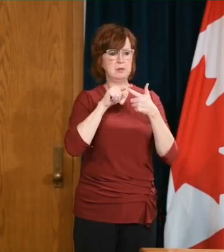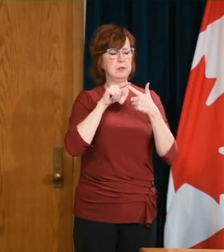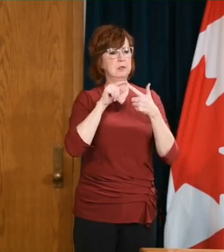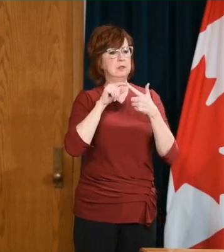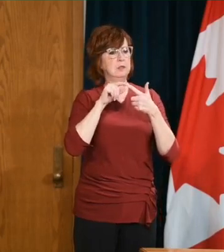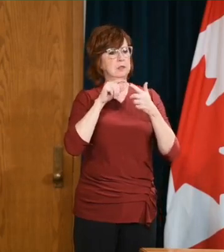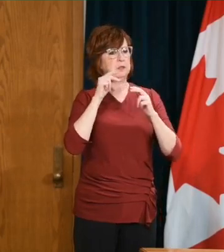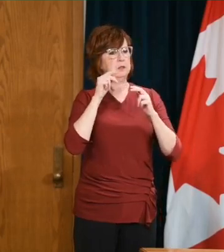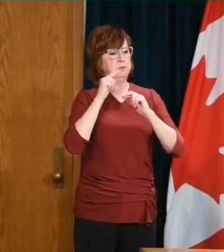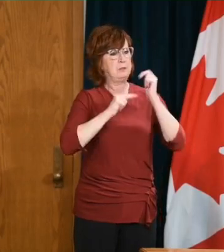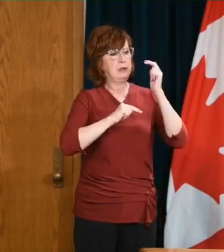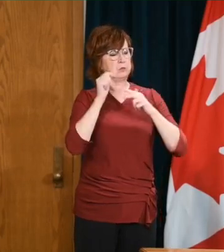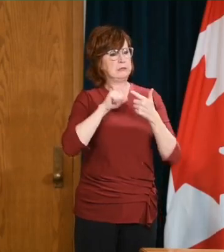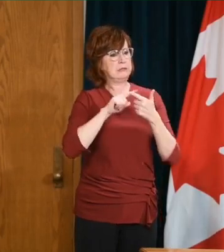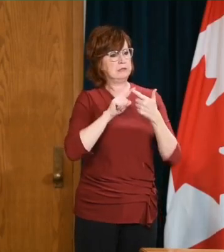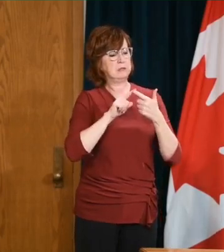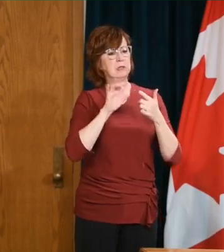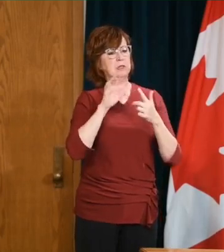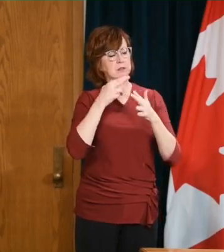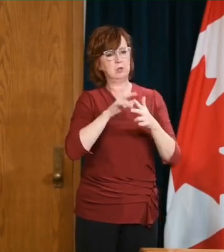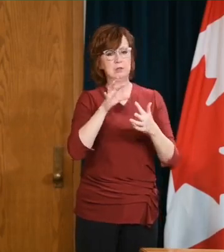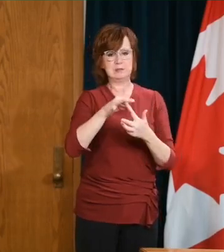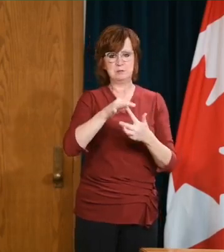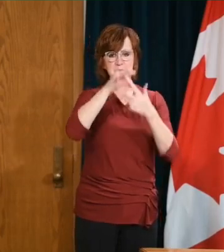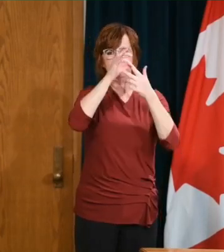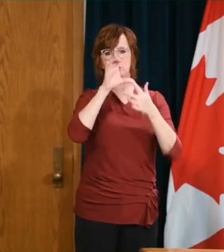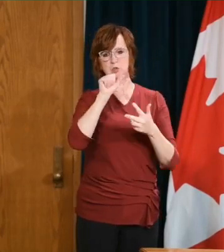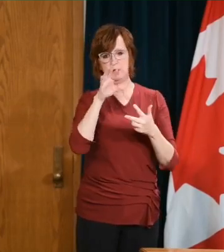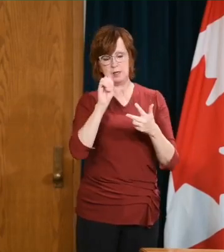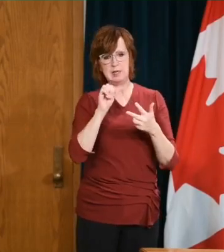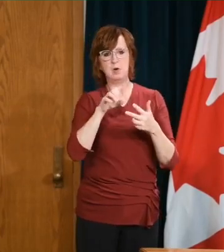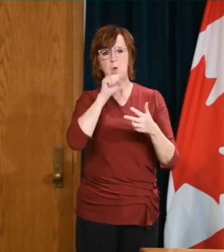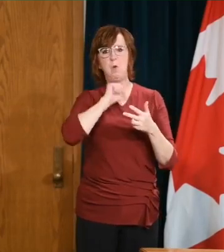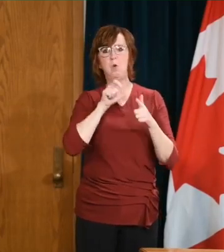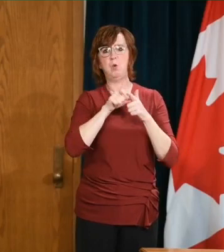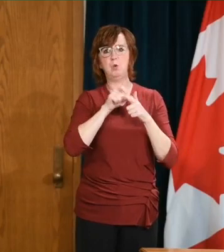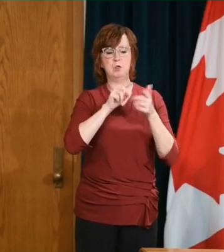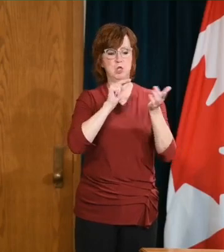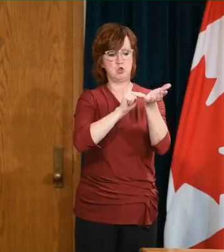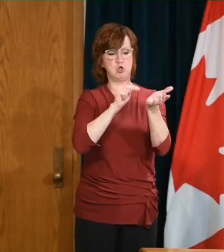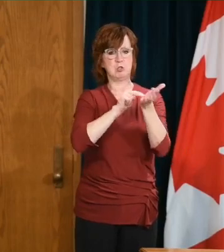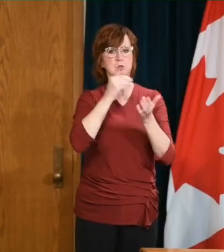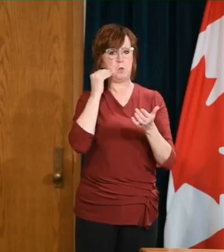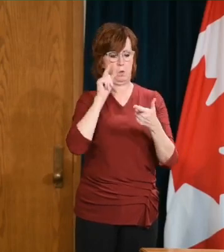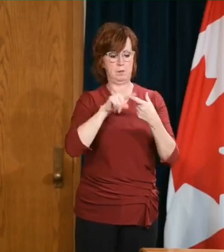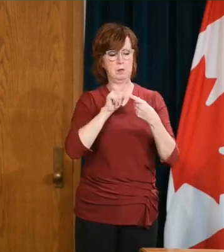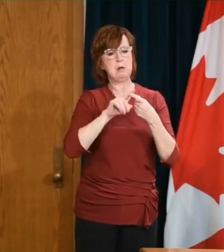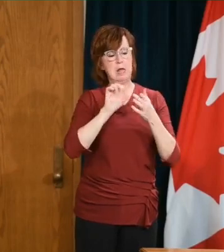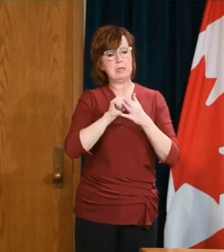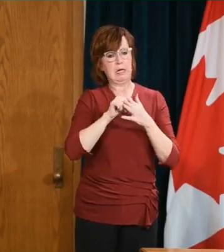beds. And these are also called special care homes or nursing homes. And these provide care to those